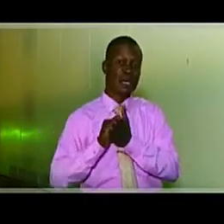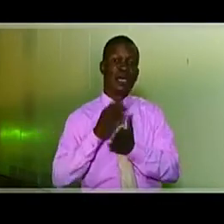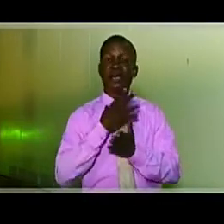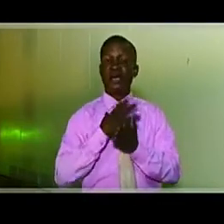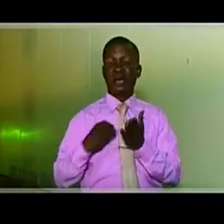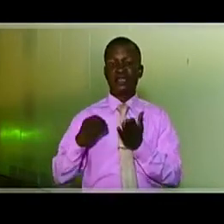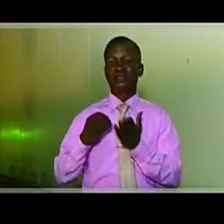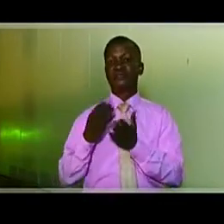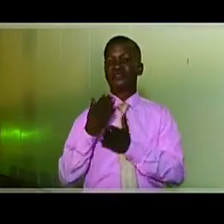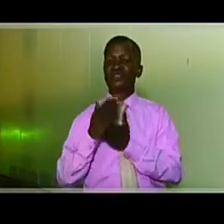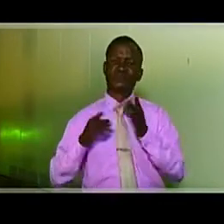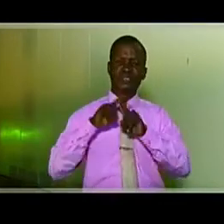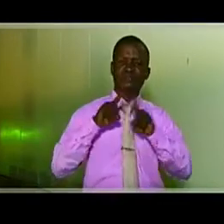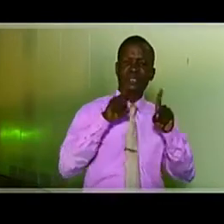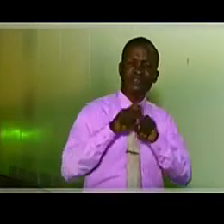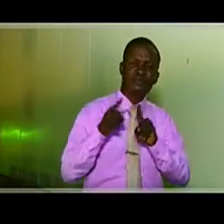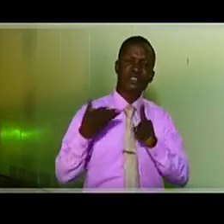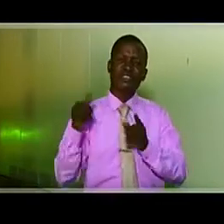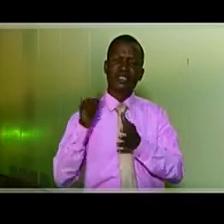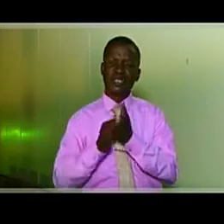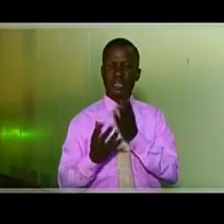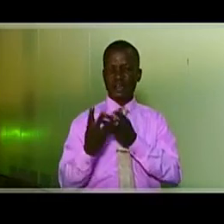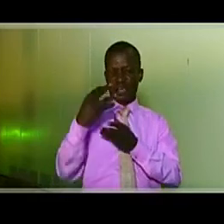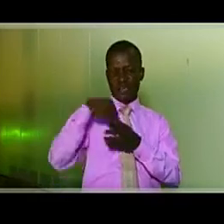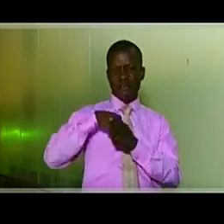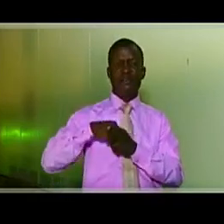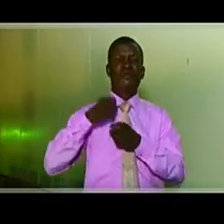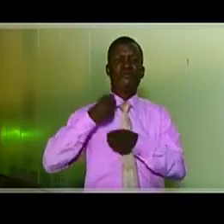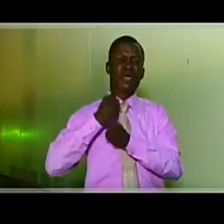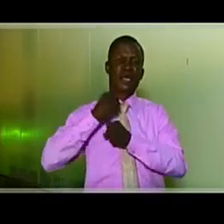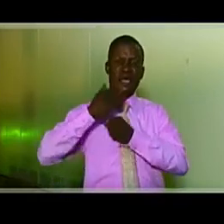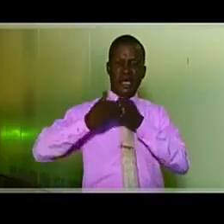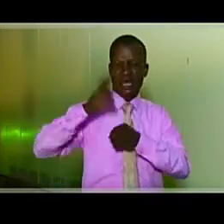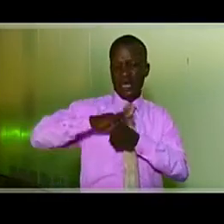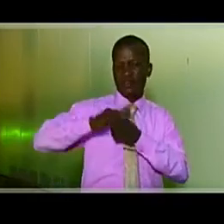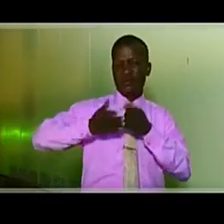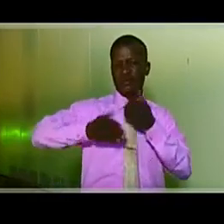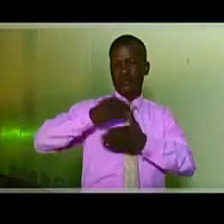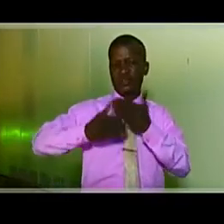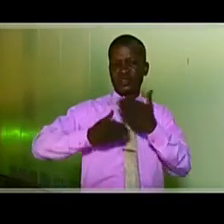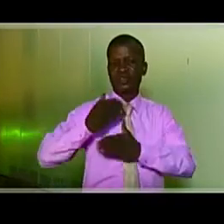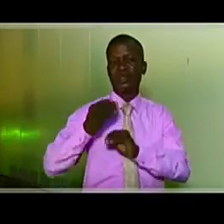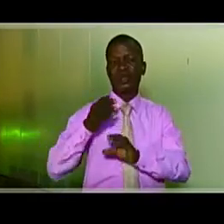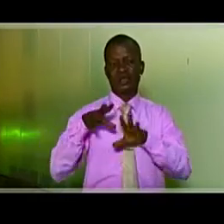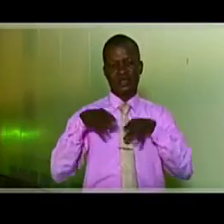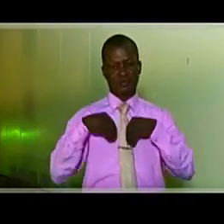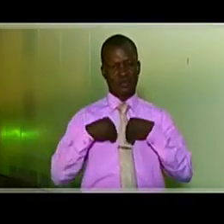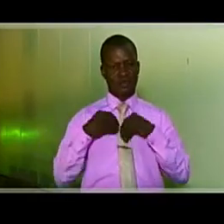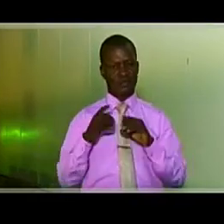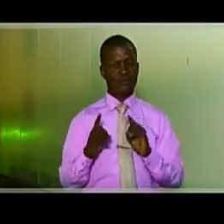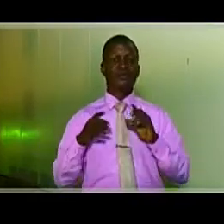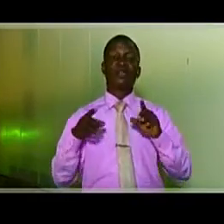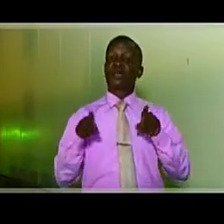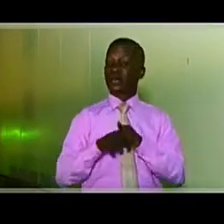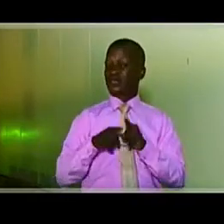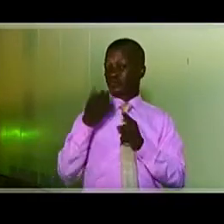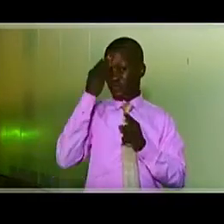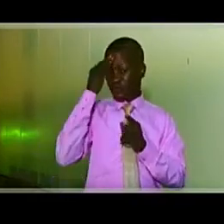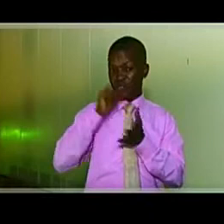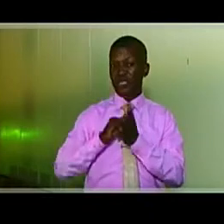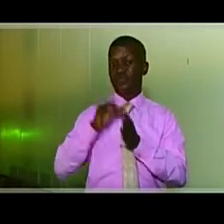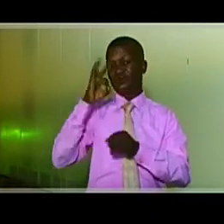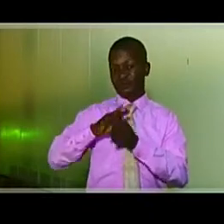legal uncertainties that make the electoral process susceptible to manipulation. As long as the electoral reform process